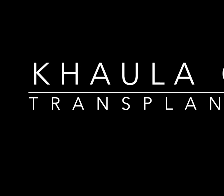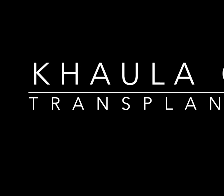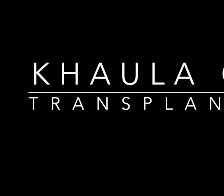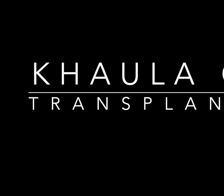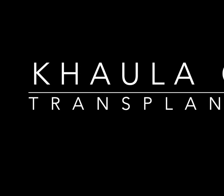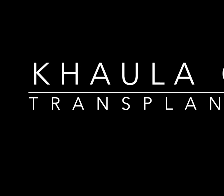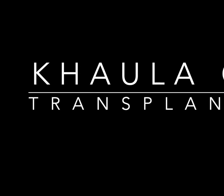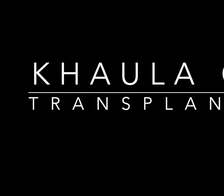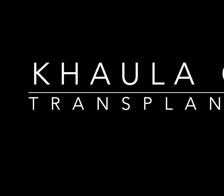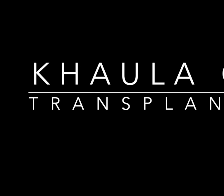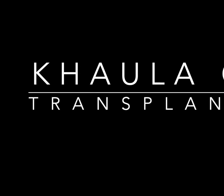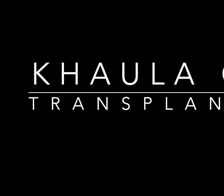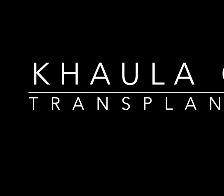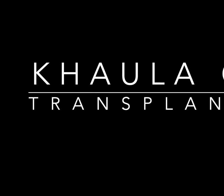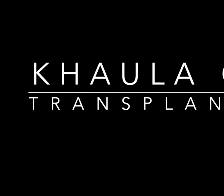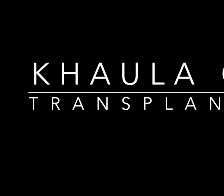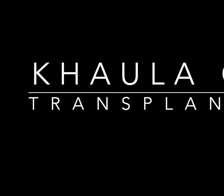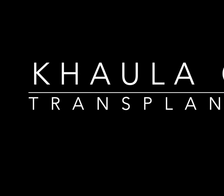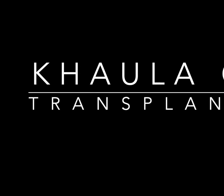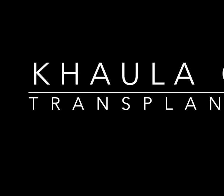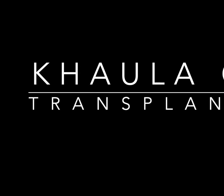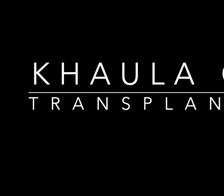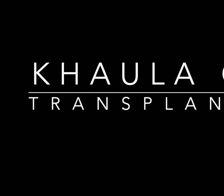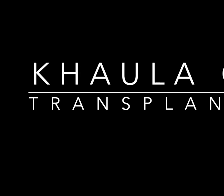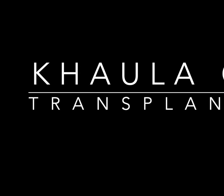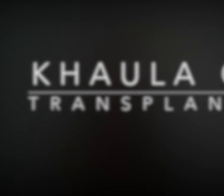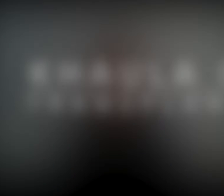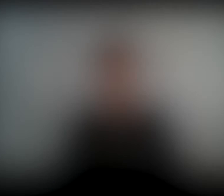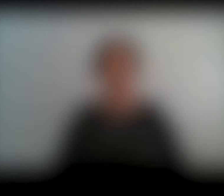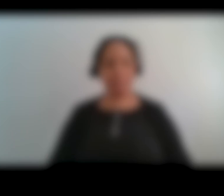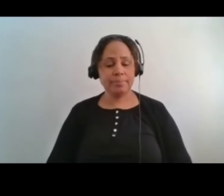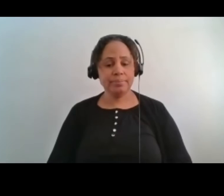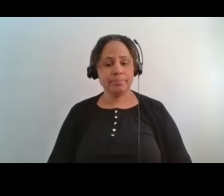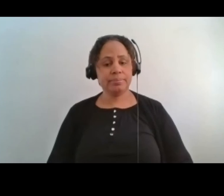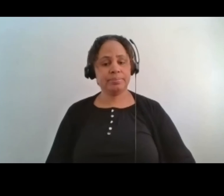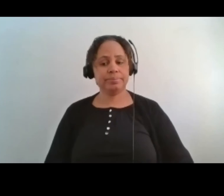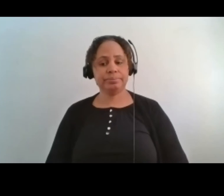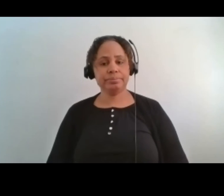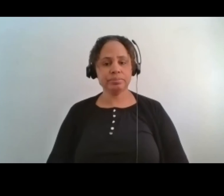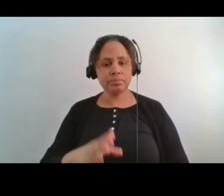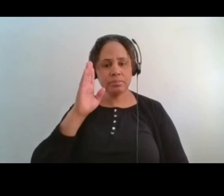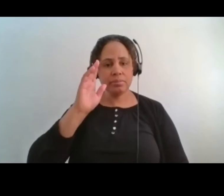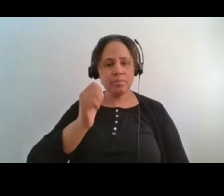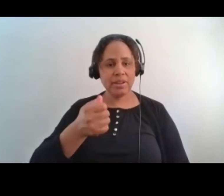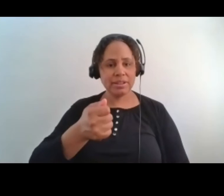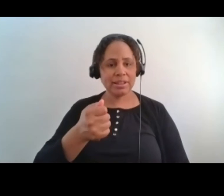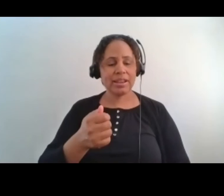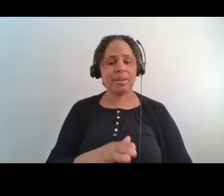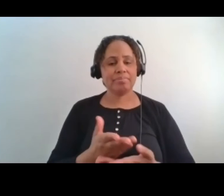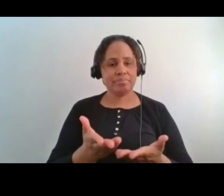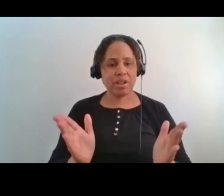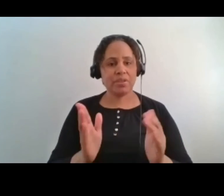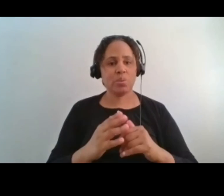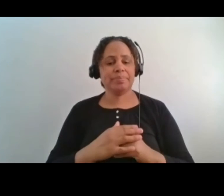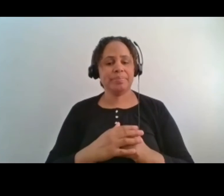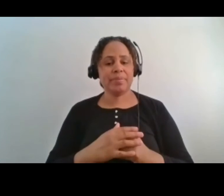can include that in the chat and we'll still find it, I believe. Thank you. Assalamu alaikum, everyone. Bismillahirrahmanirrahim.